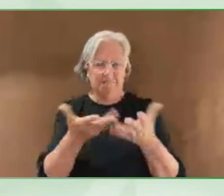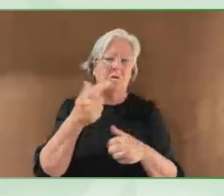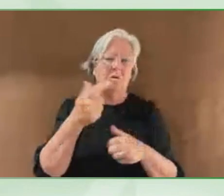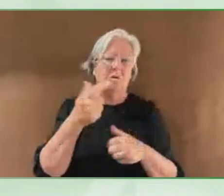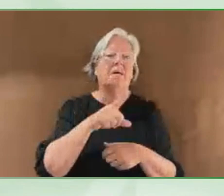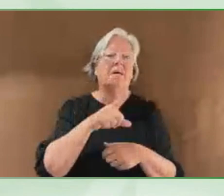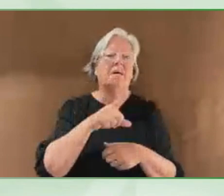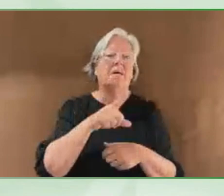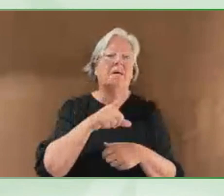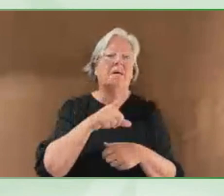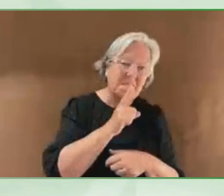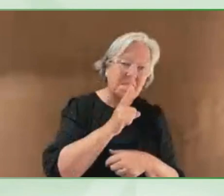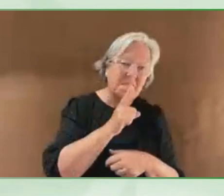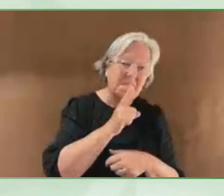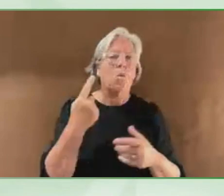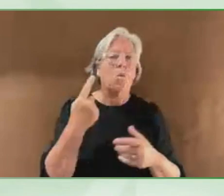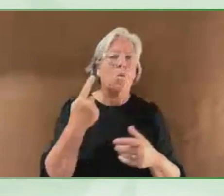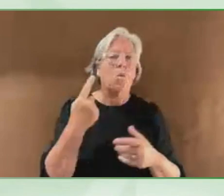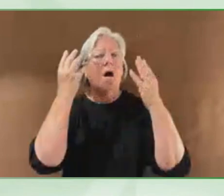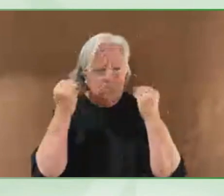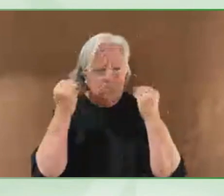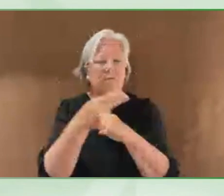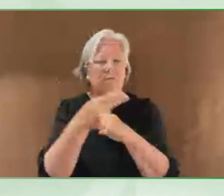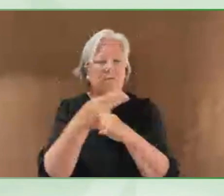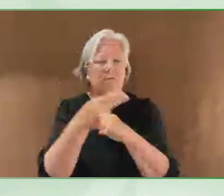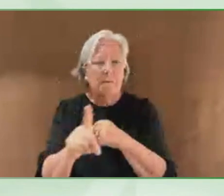but everybody can learn some signs.